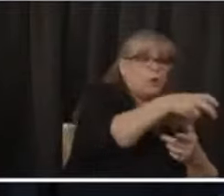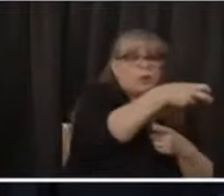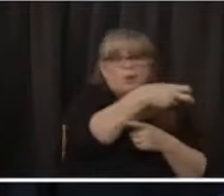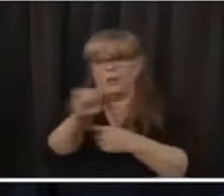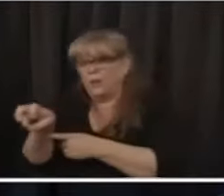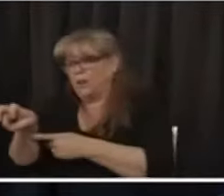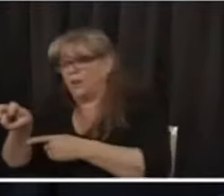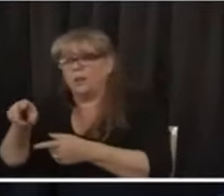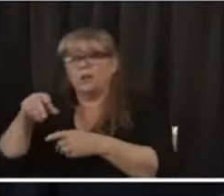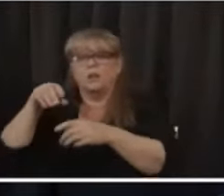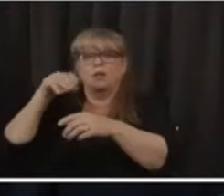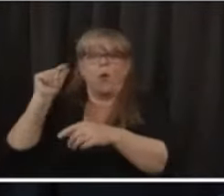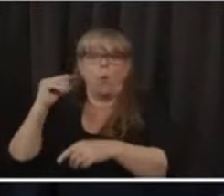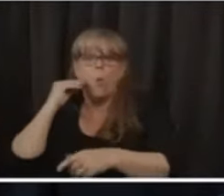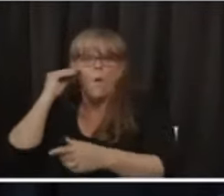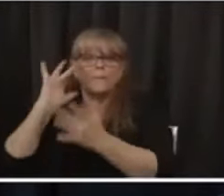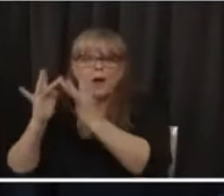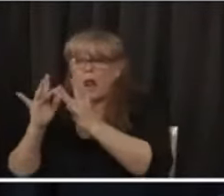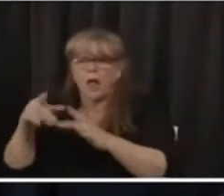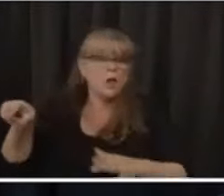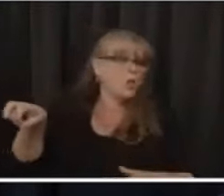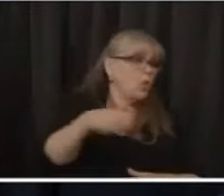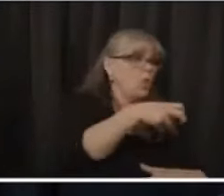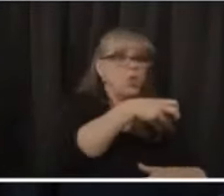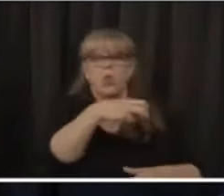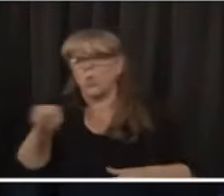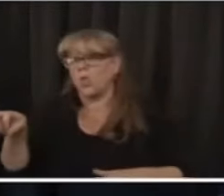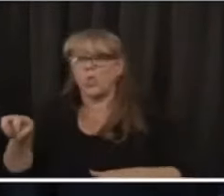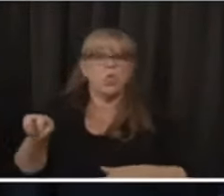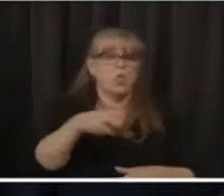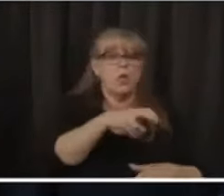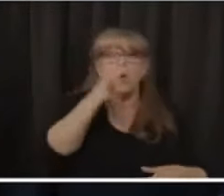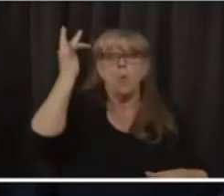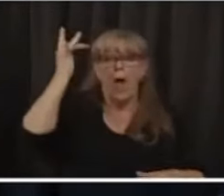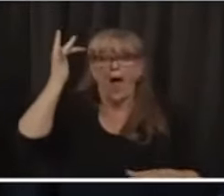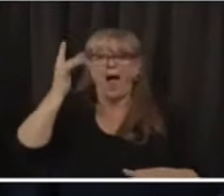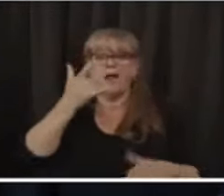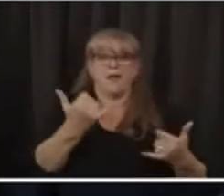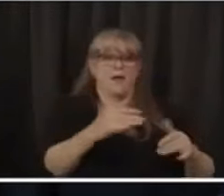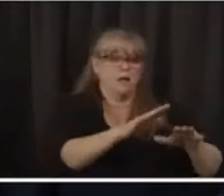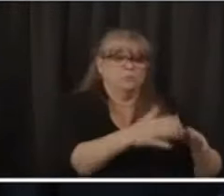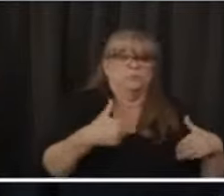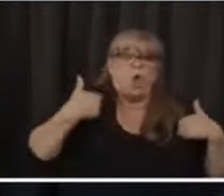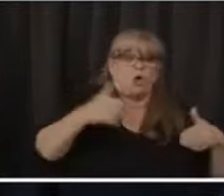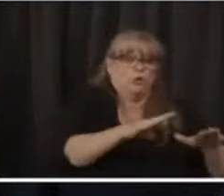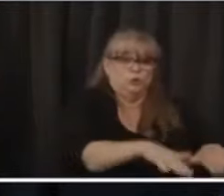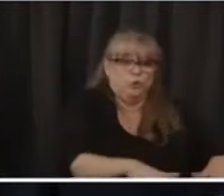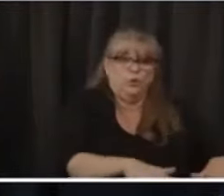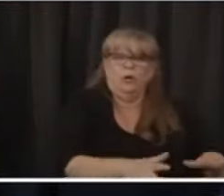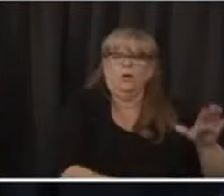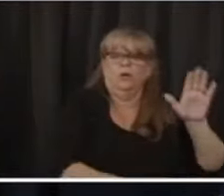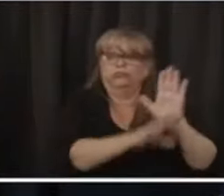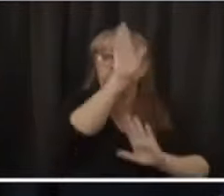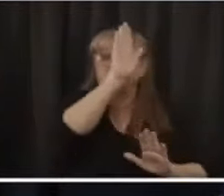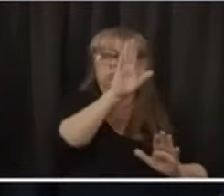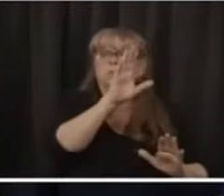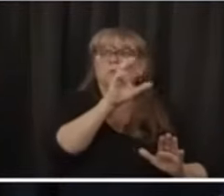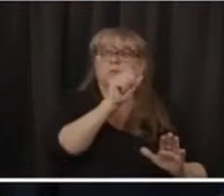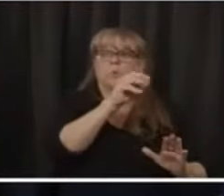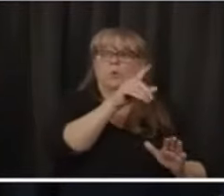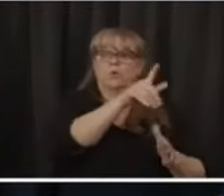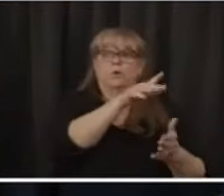spike in cases among school-aged children, how committed are you to keeping schools open moving forward, even as the cases